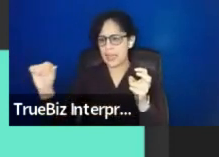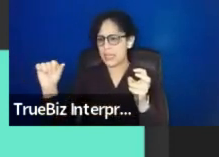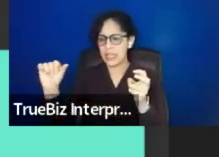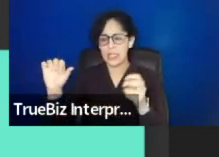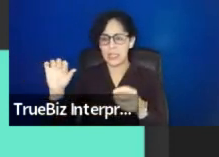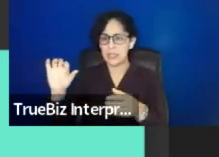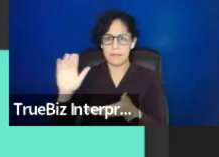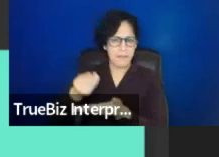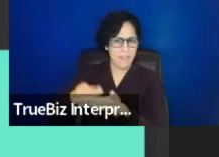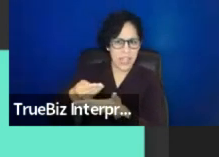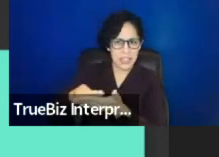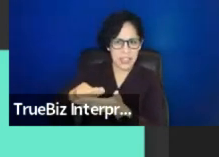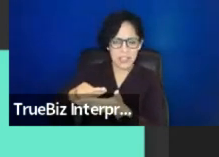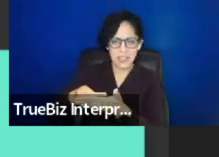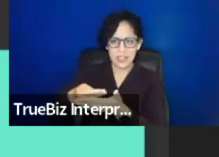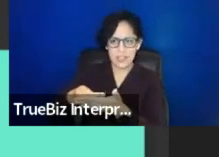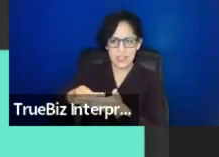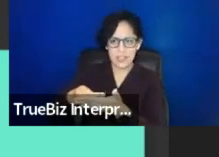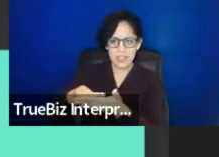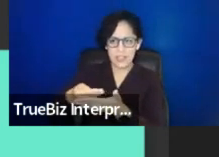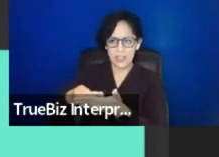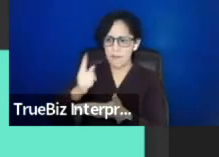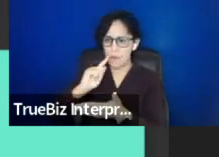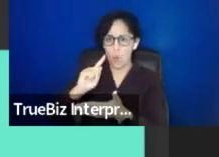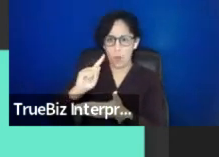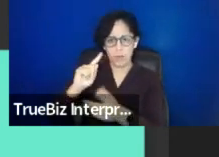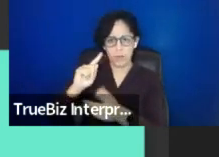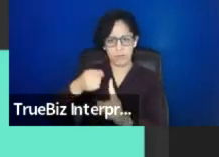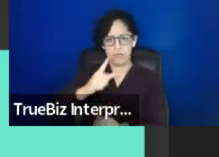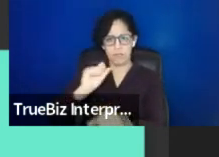funds for caregiving. And so